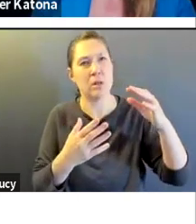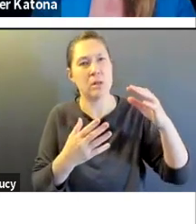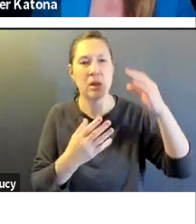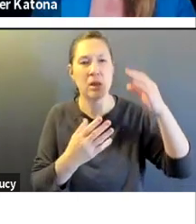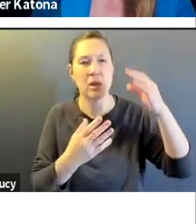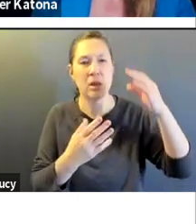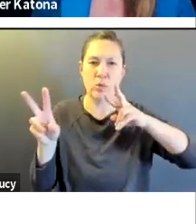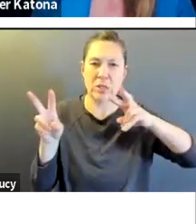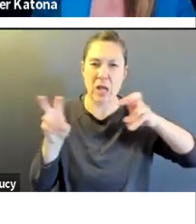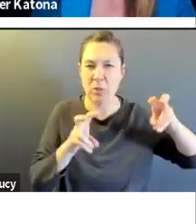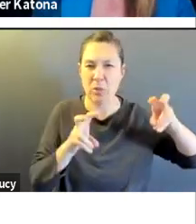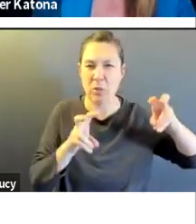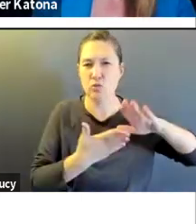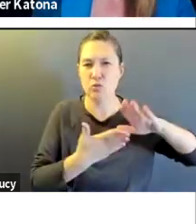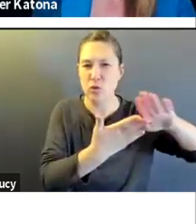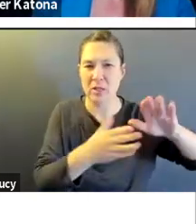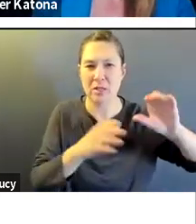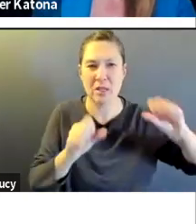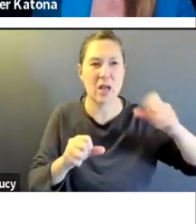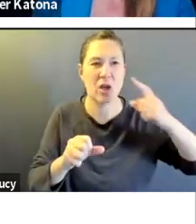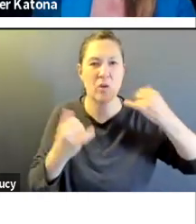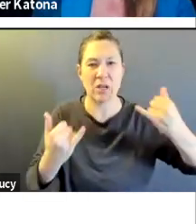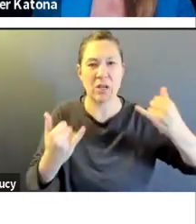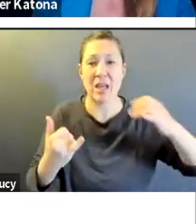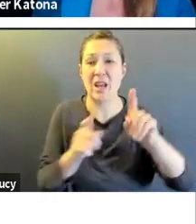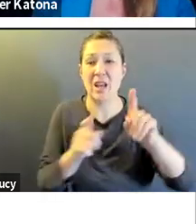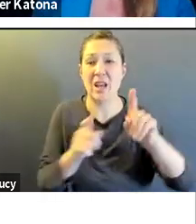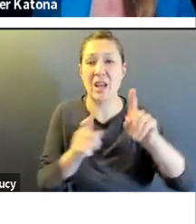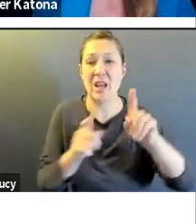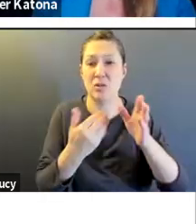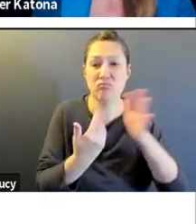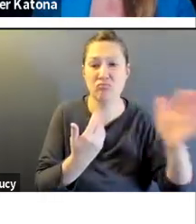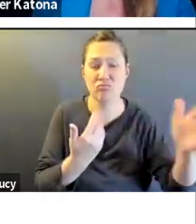be useful for the remainder of the conference that you do together.